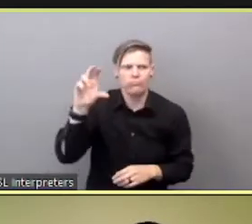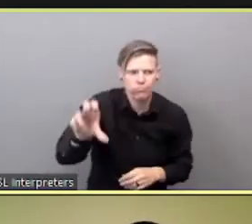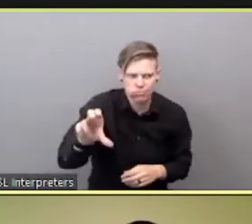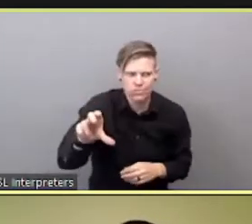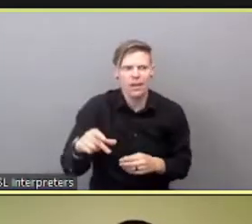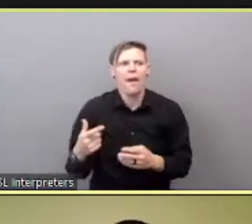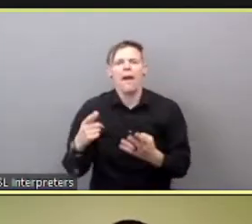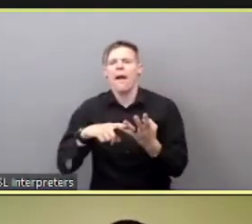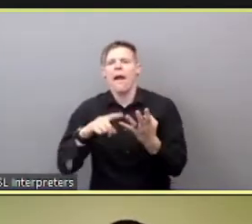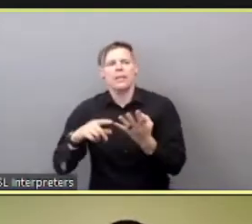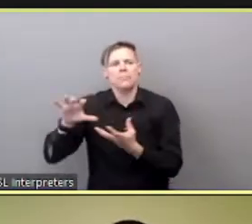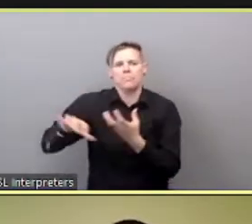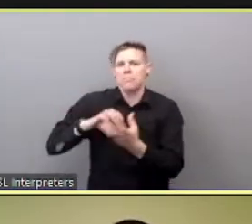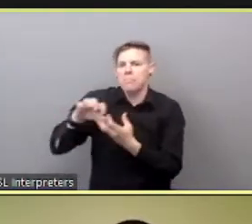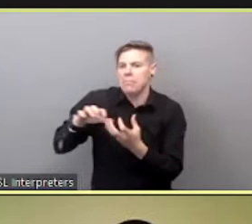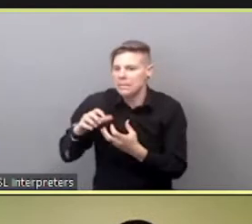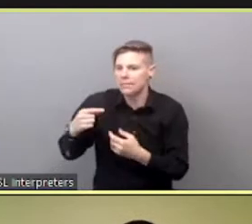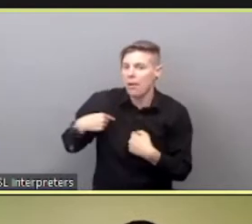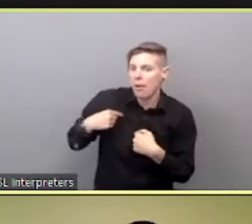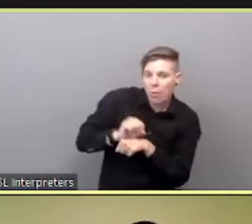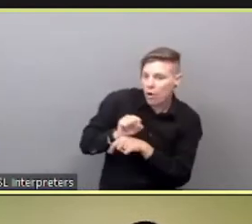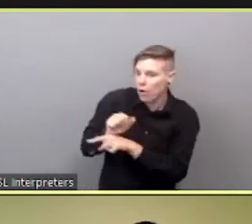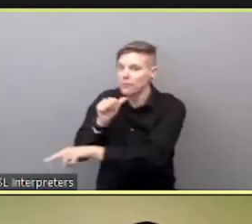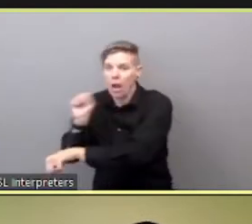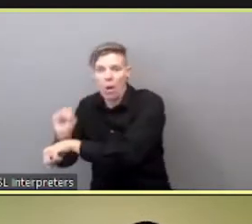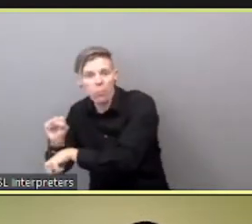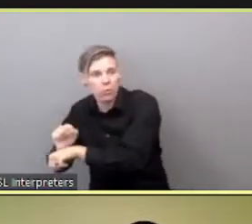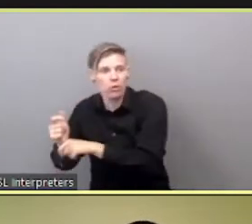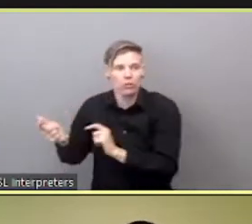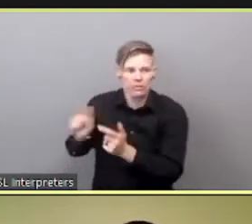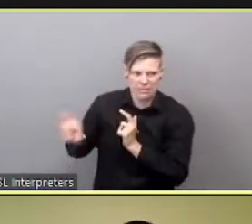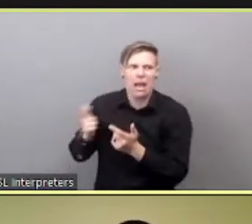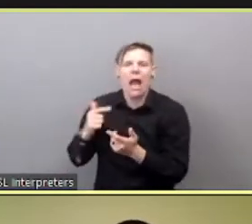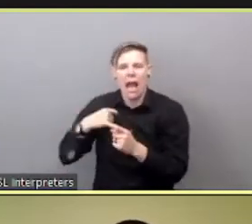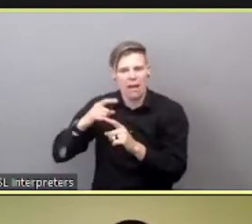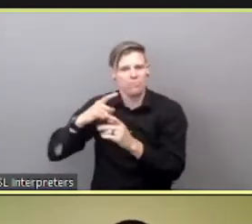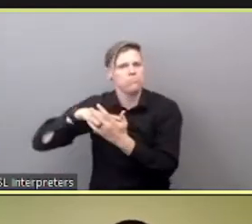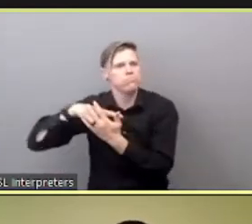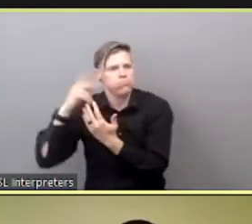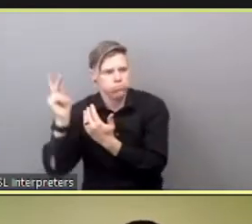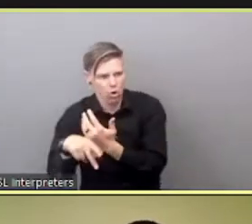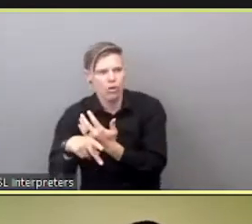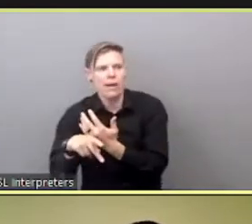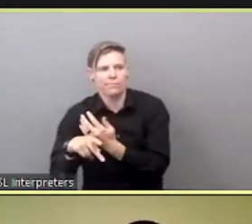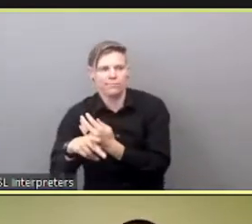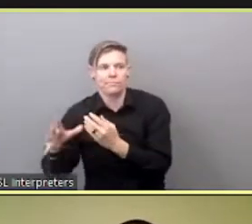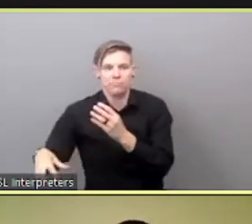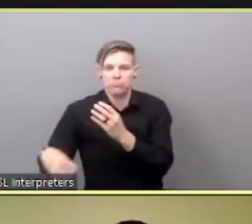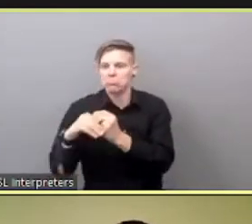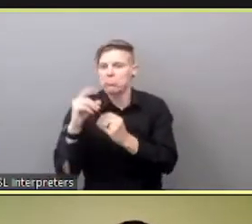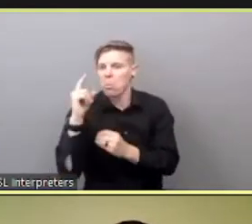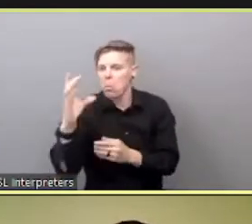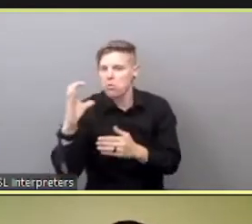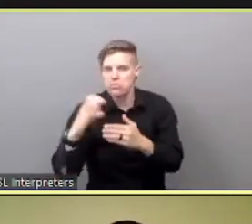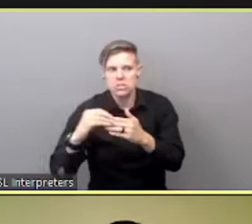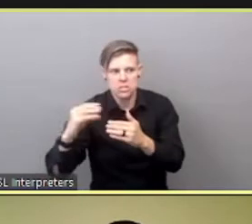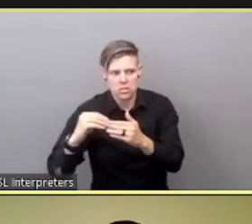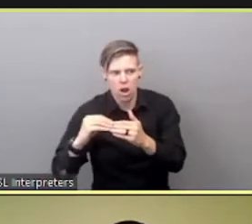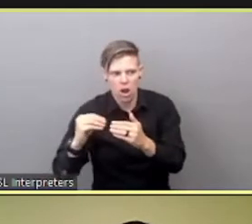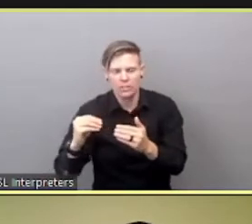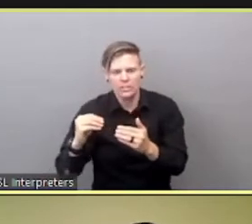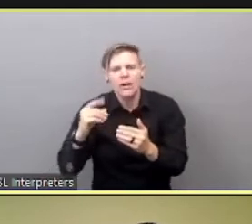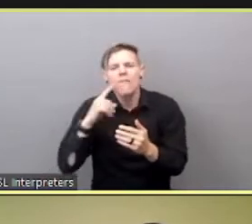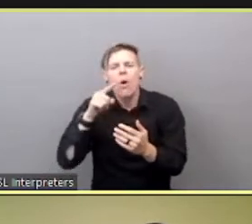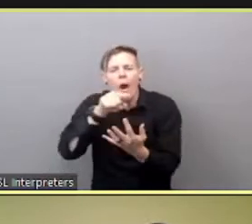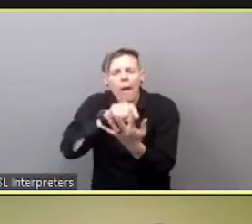provided an additional $100 per week for those who were eligible for both W-2 wage work and